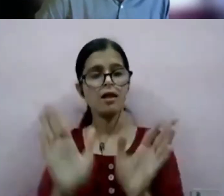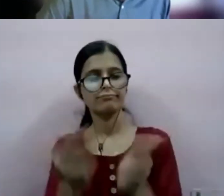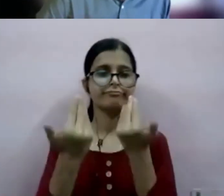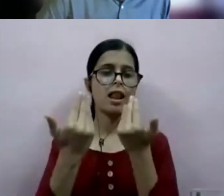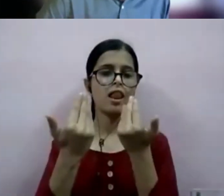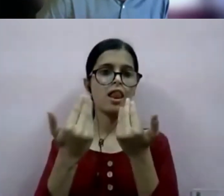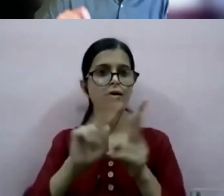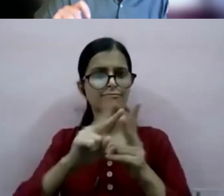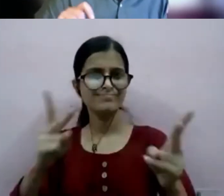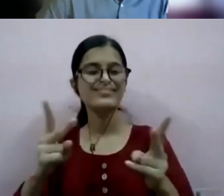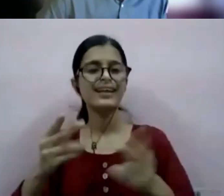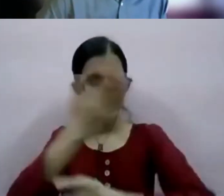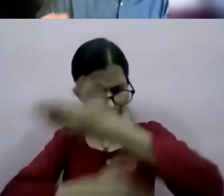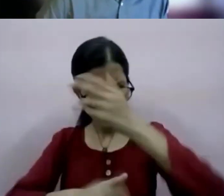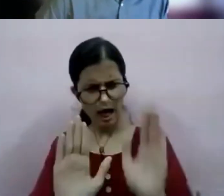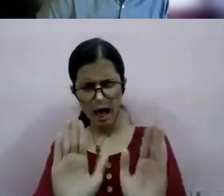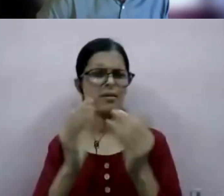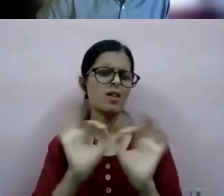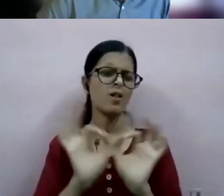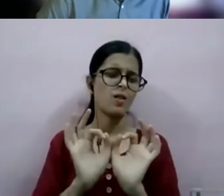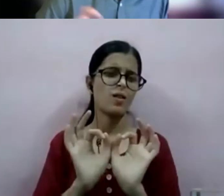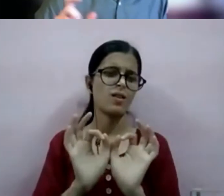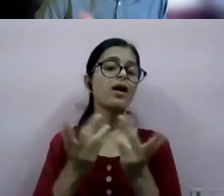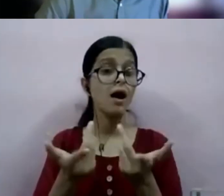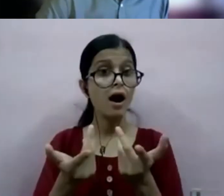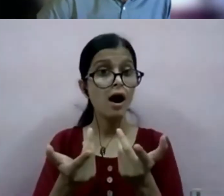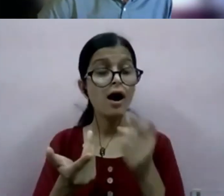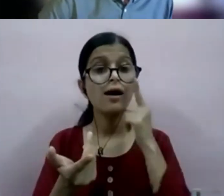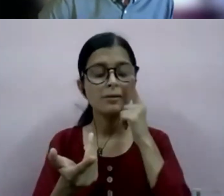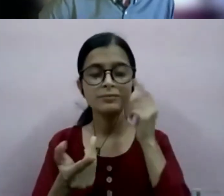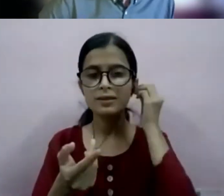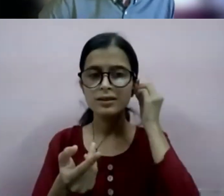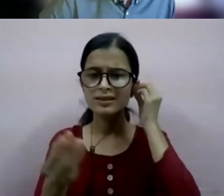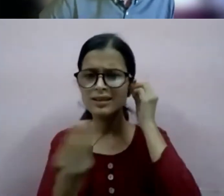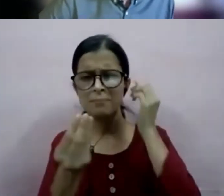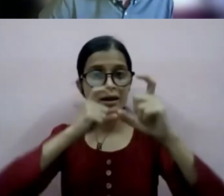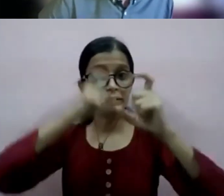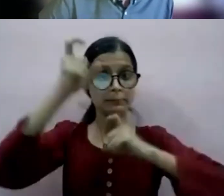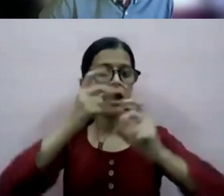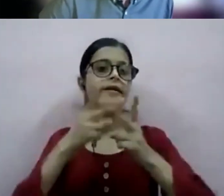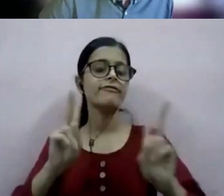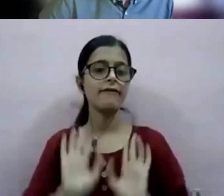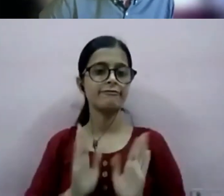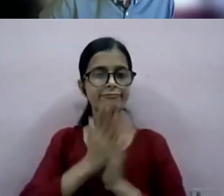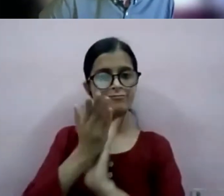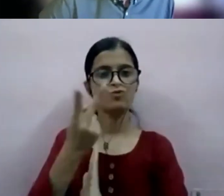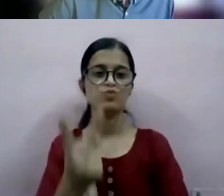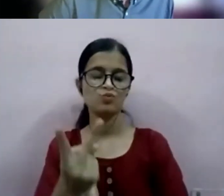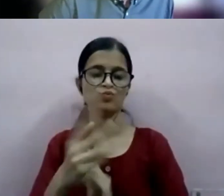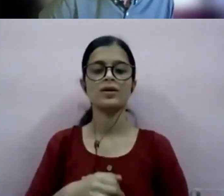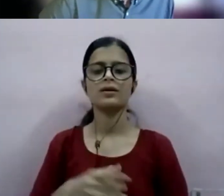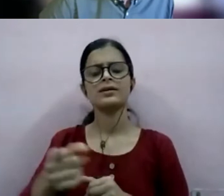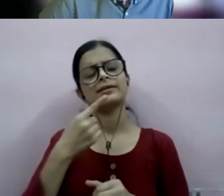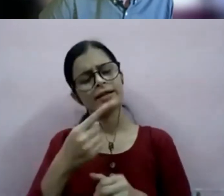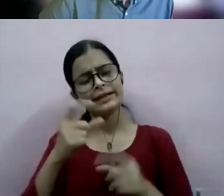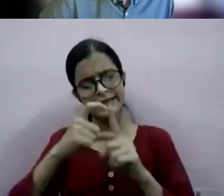difference between those two, but I think disability and disablement are just different expressions of the same thing. And likewise, sir, these